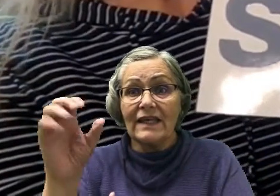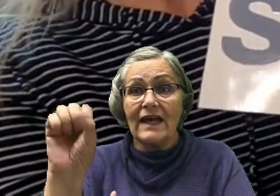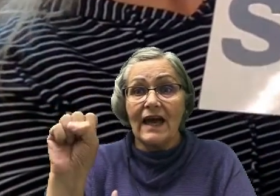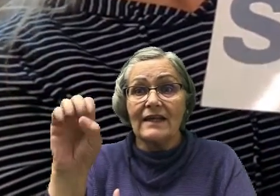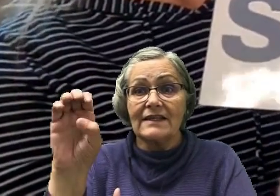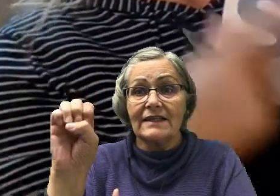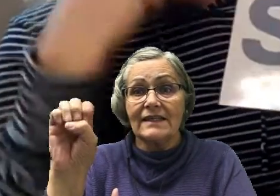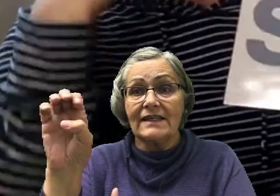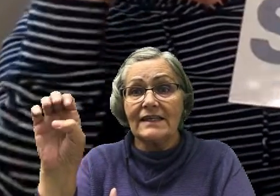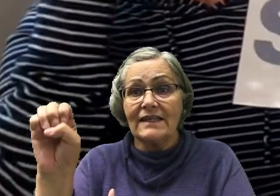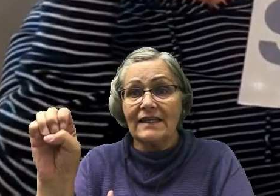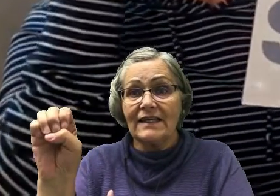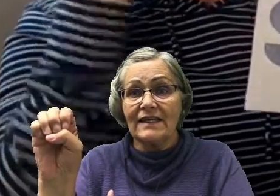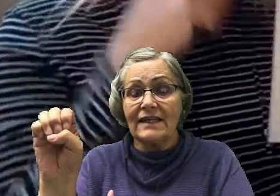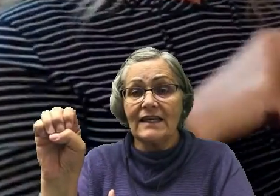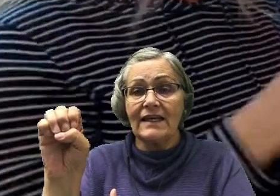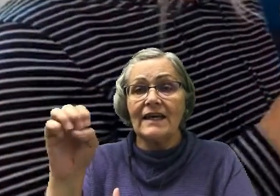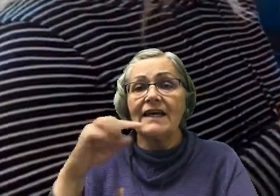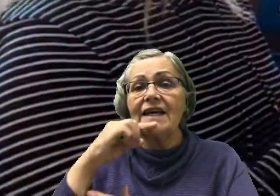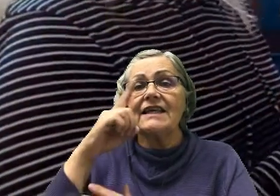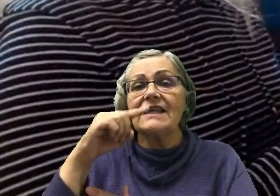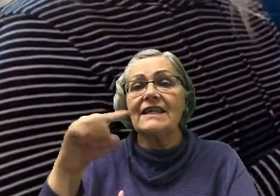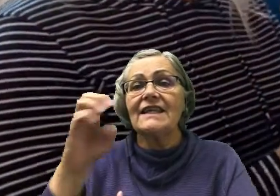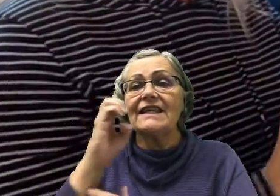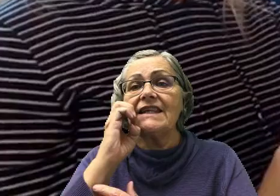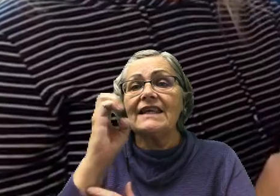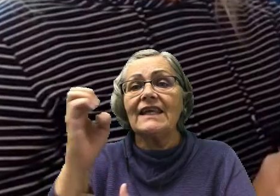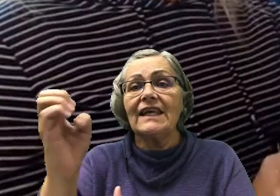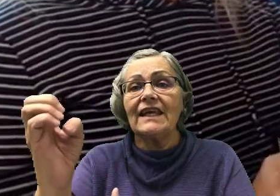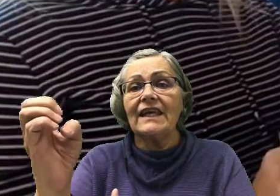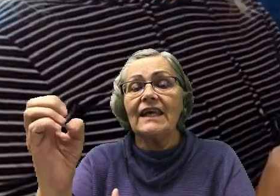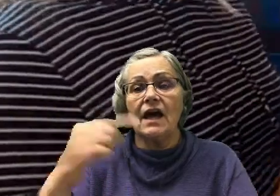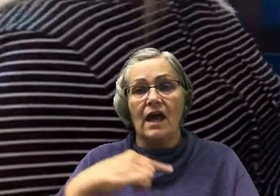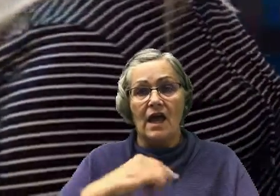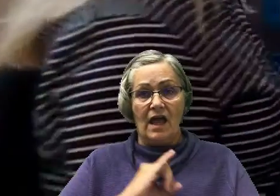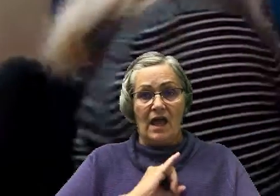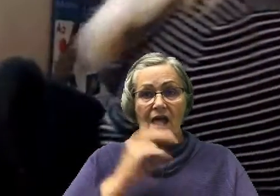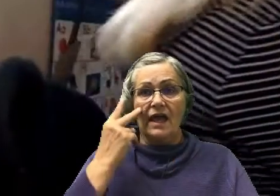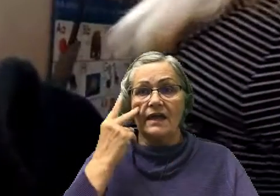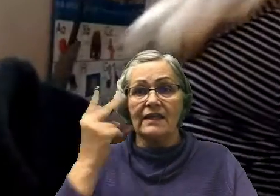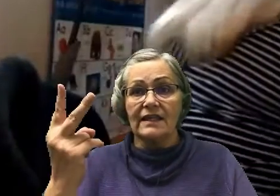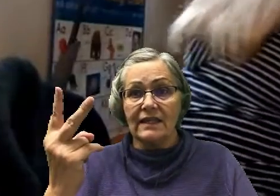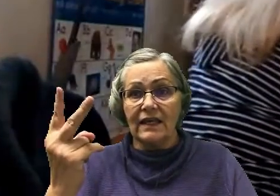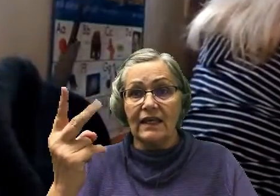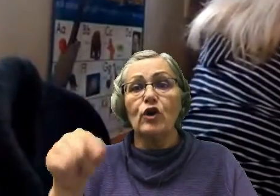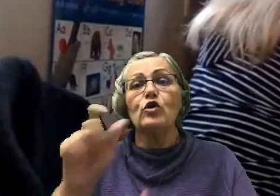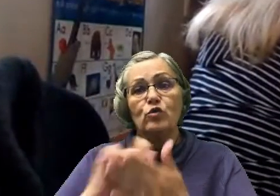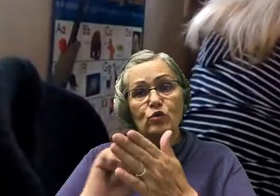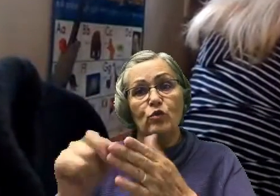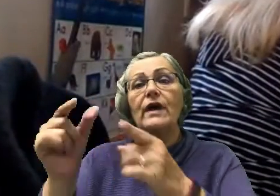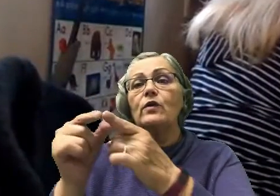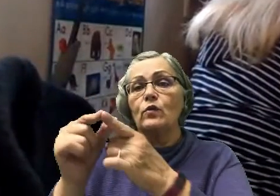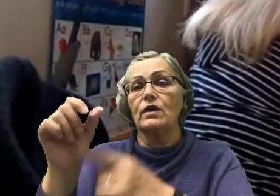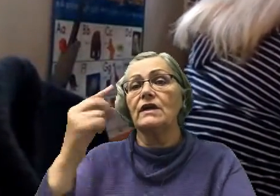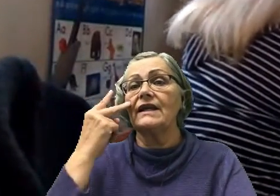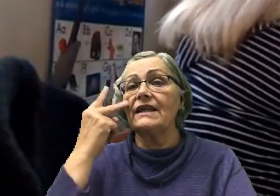See. I see. Let's go ahead and write this word see. I'm going to leave